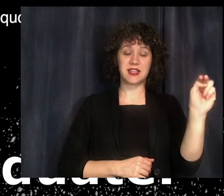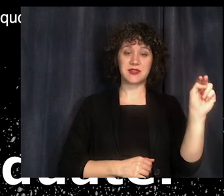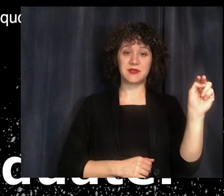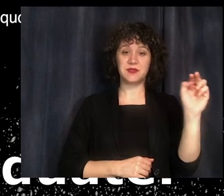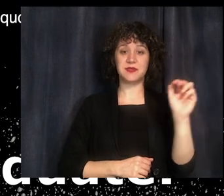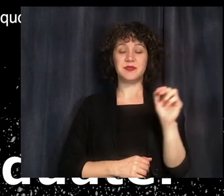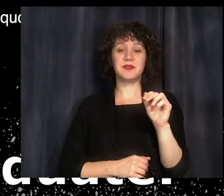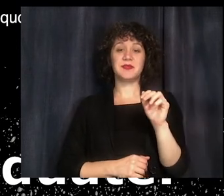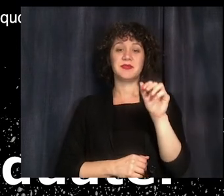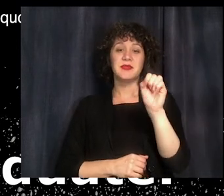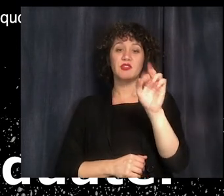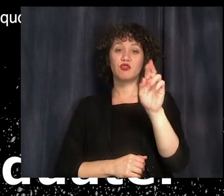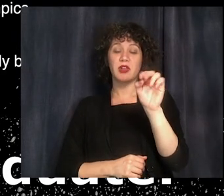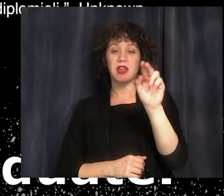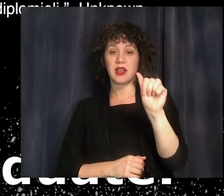Serena Heck.